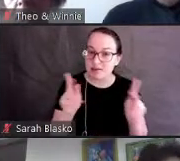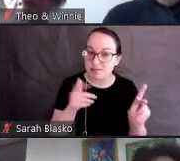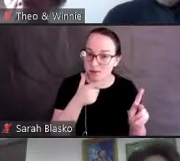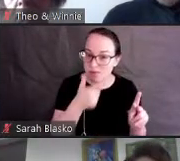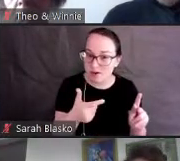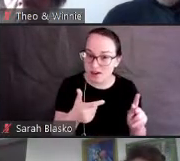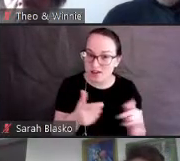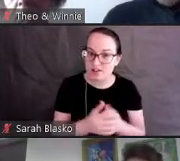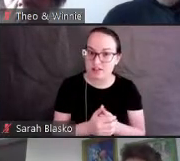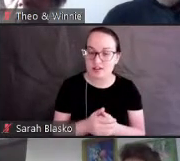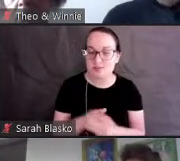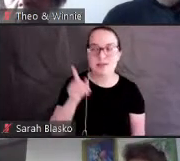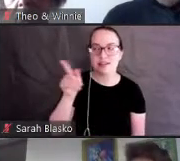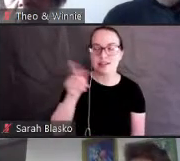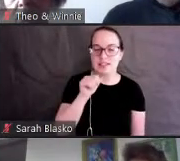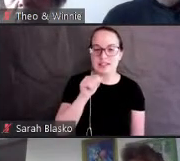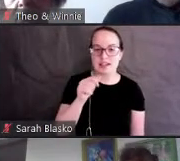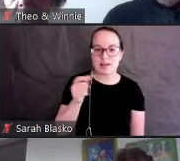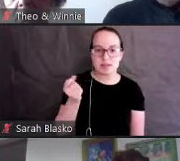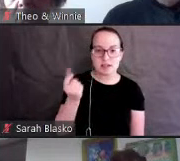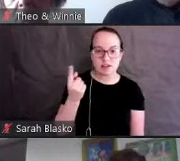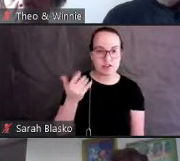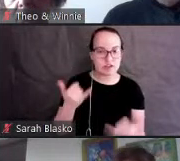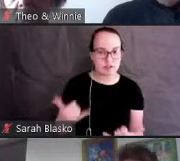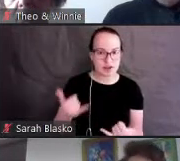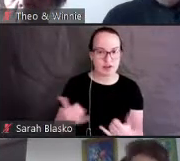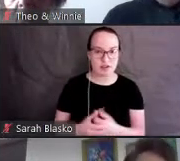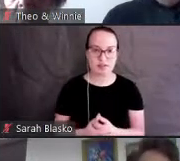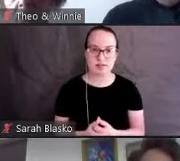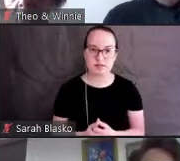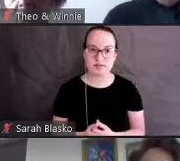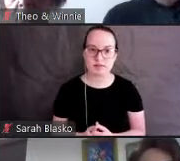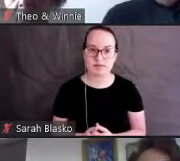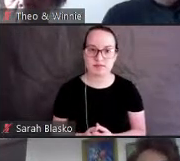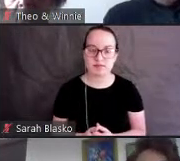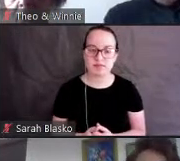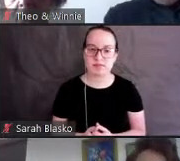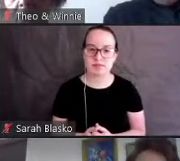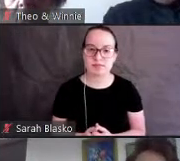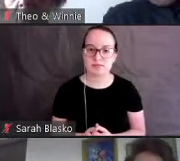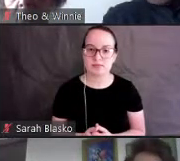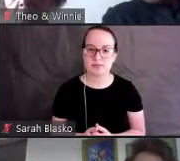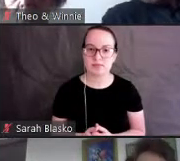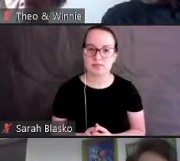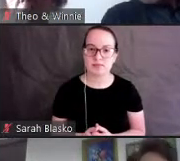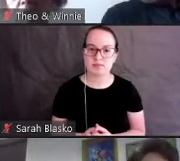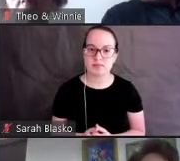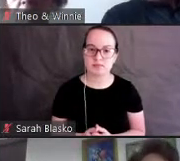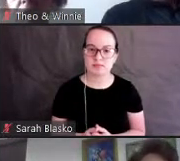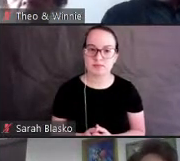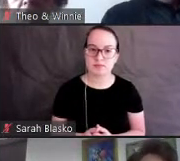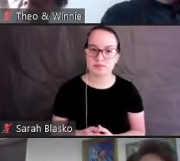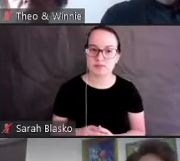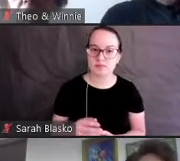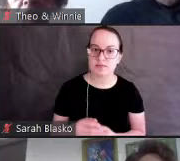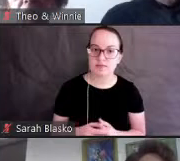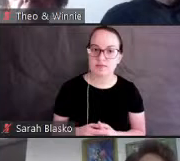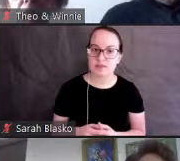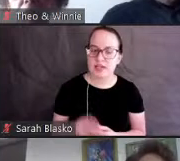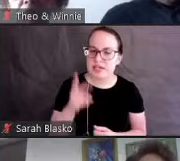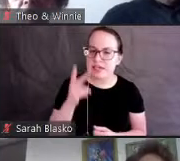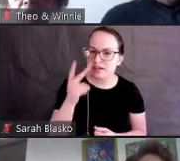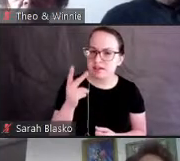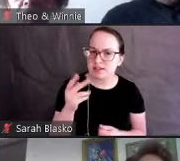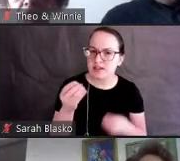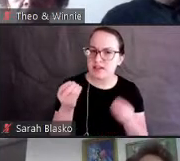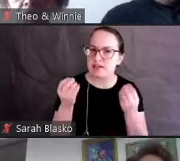You know, one of the things that we sense from the Gospels is you hear a lot of otherworldly talk coming